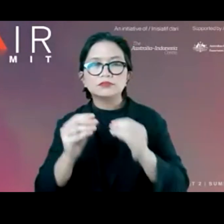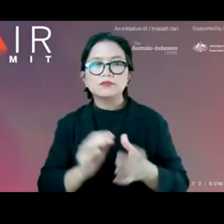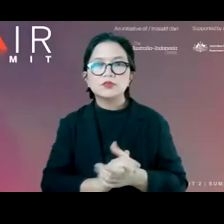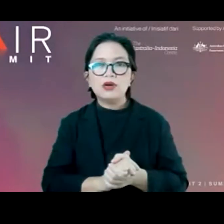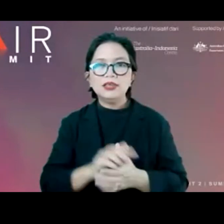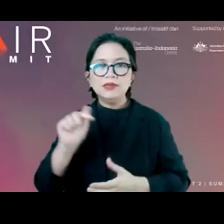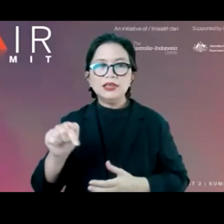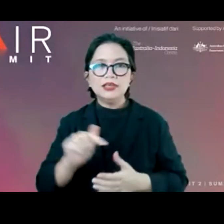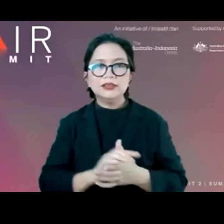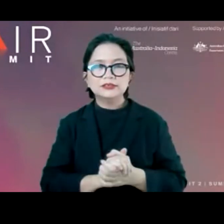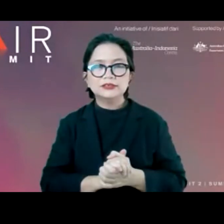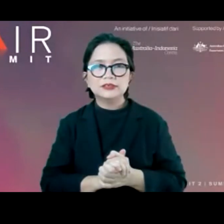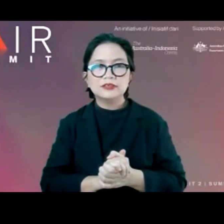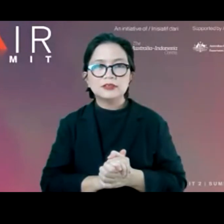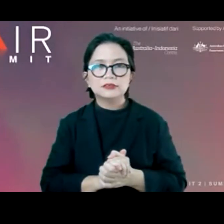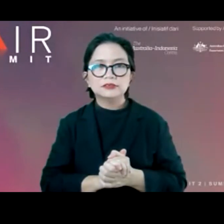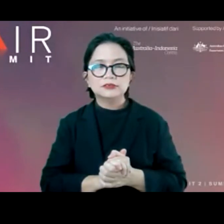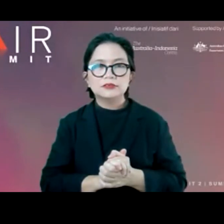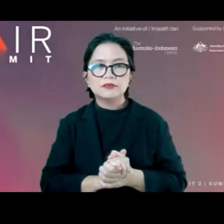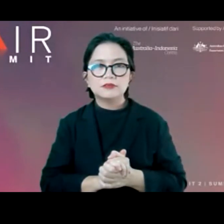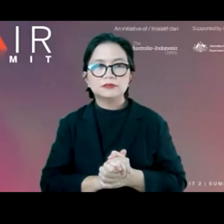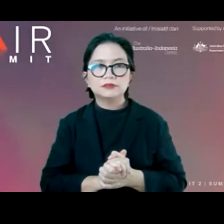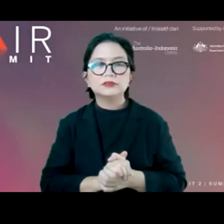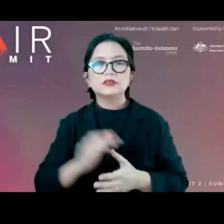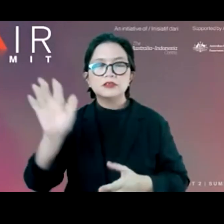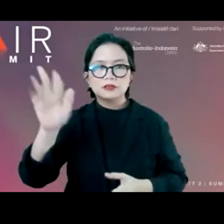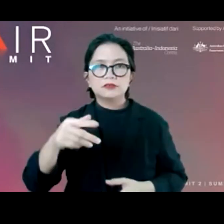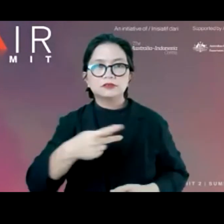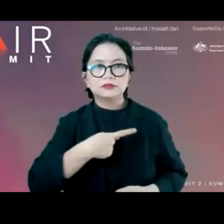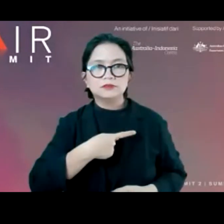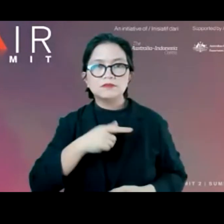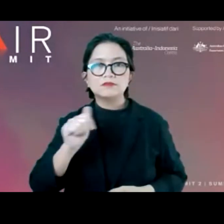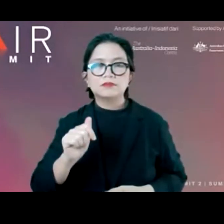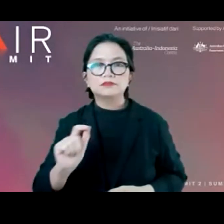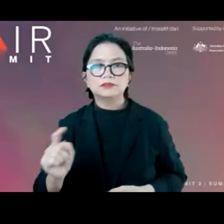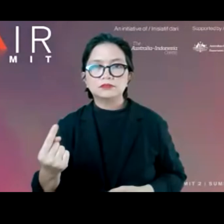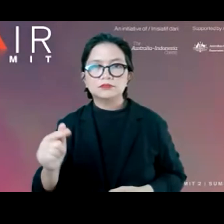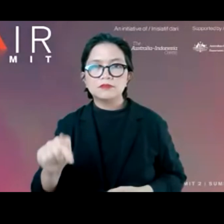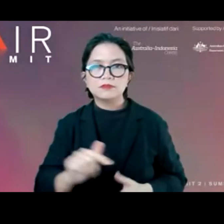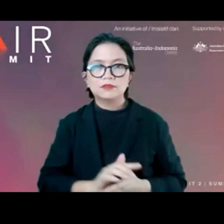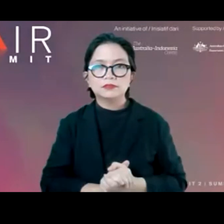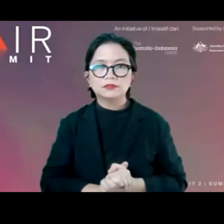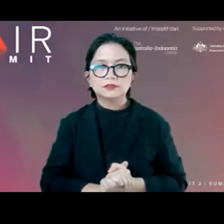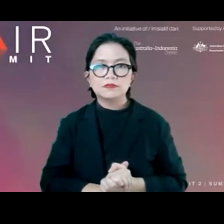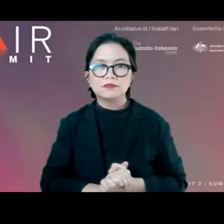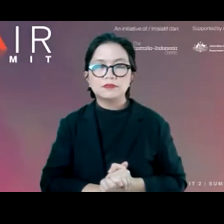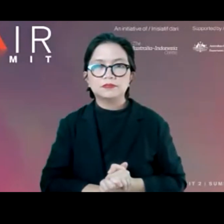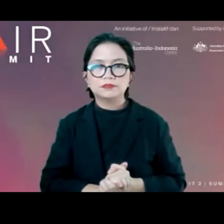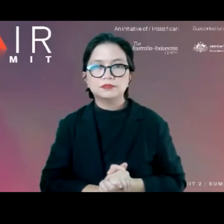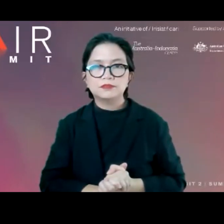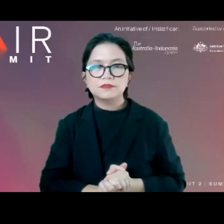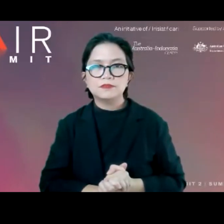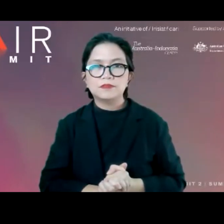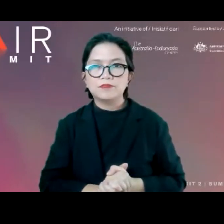So let's just, first of all, echoing what Helen said, to appreciate, the